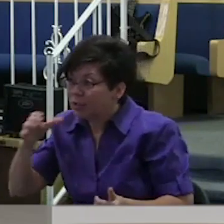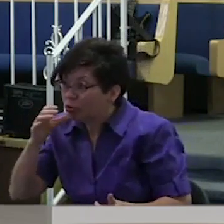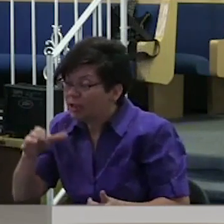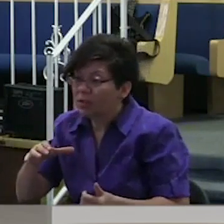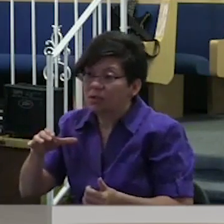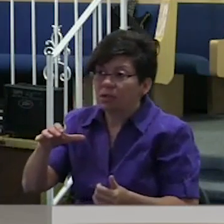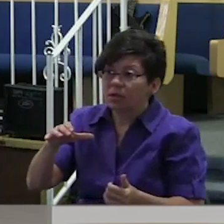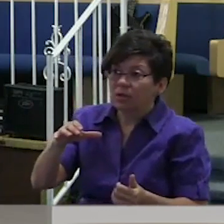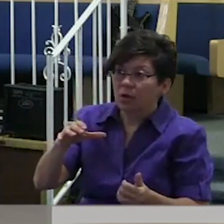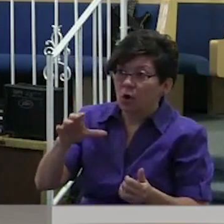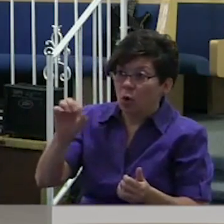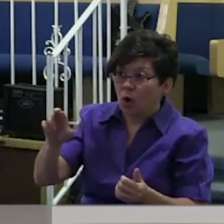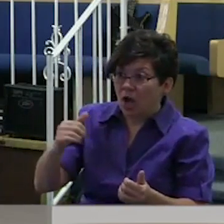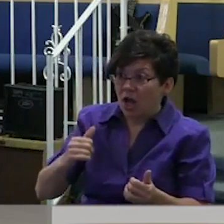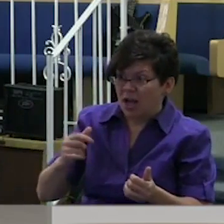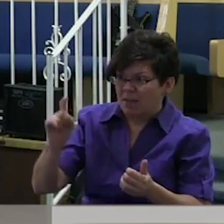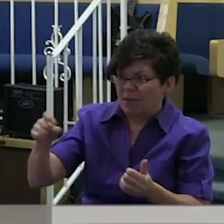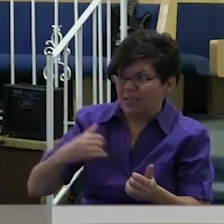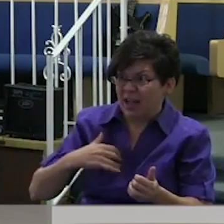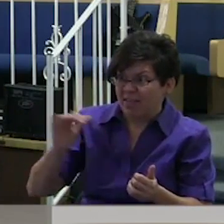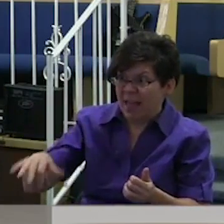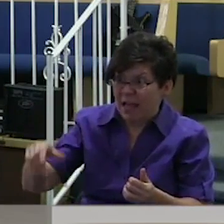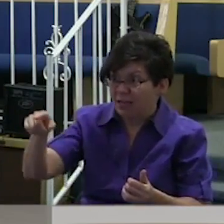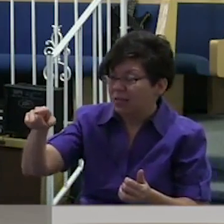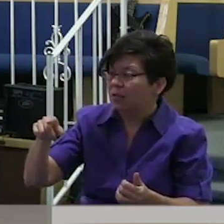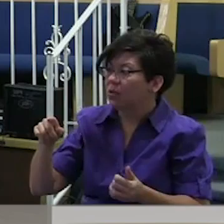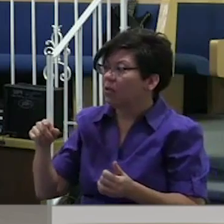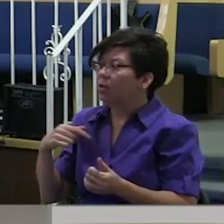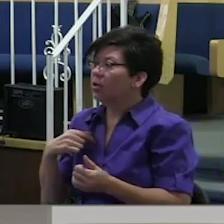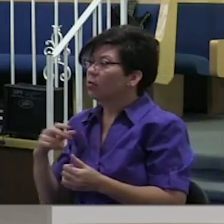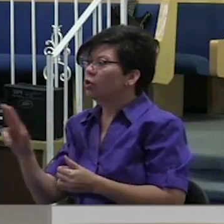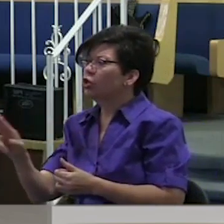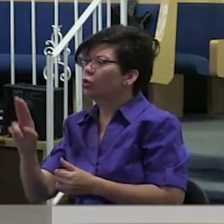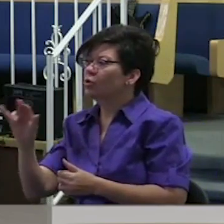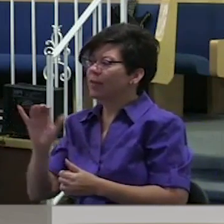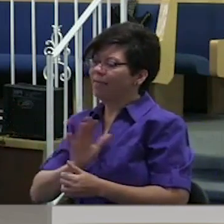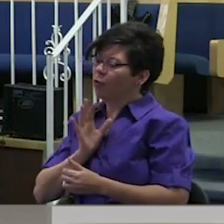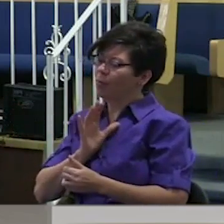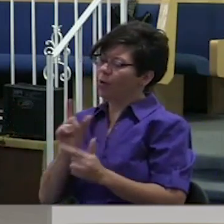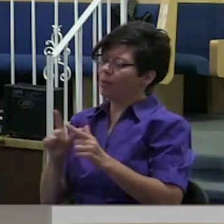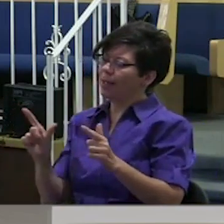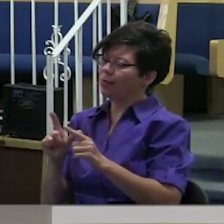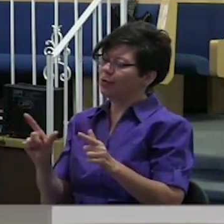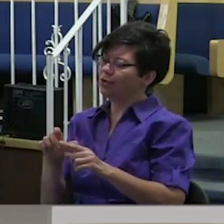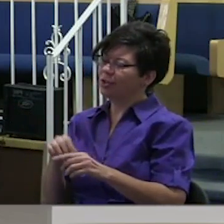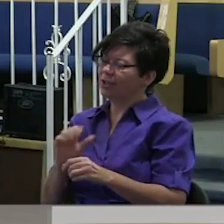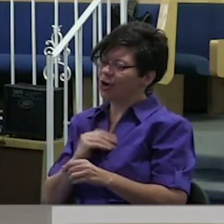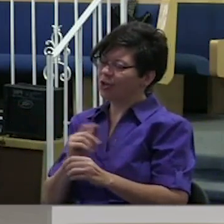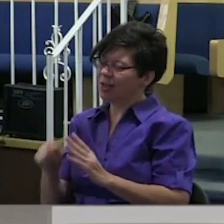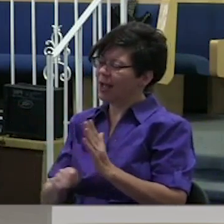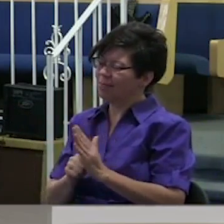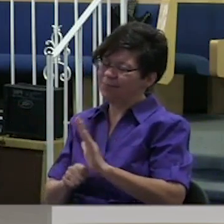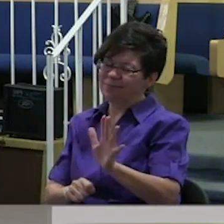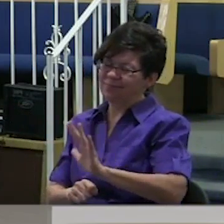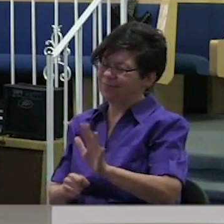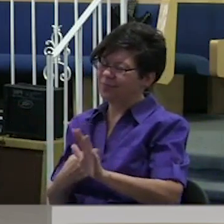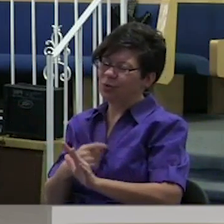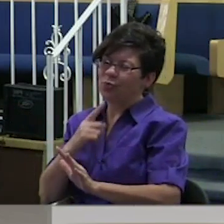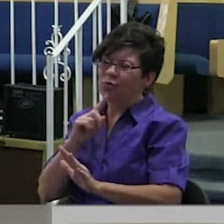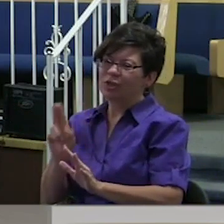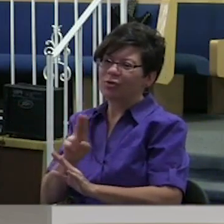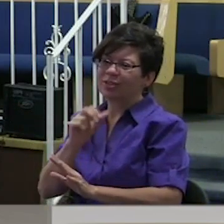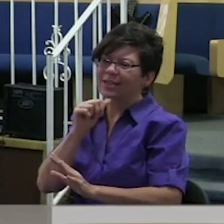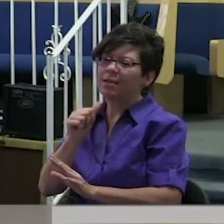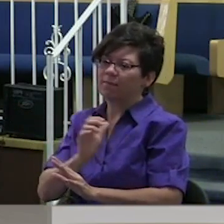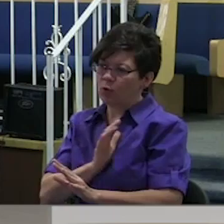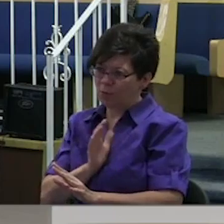or I gotta have that. So we don't use this formal method of speech. In our time, we use the informal method to